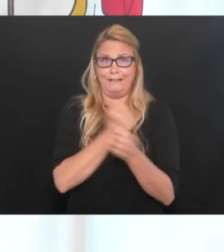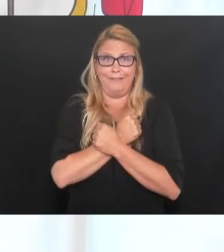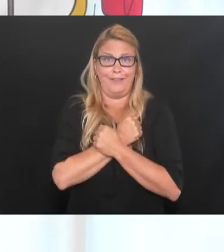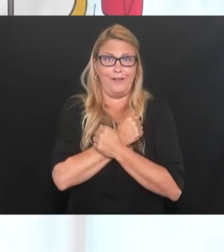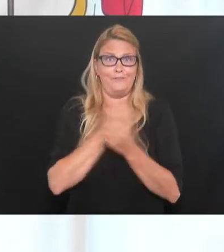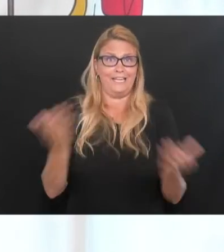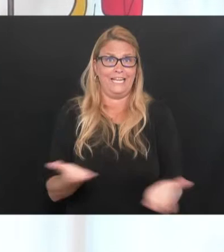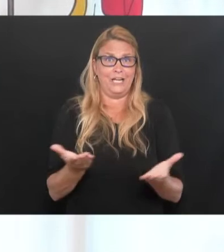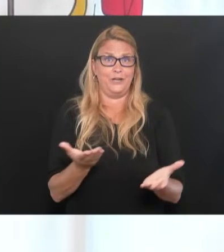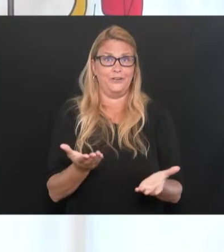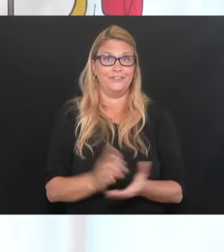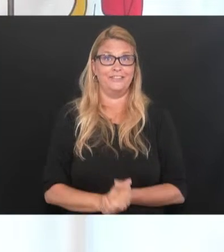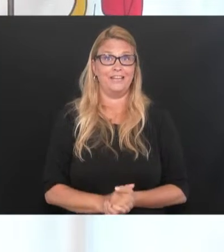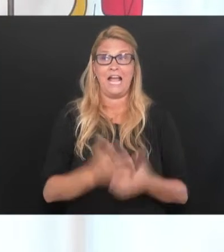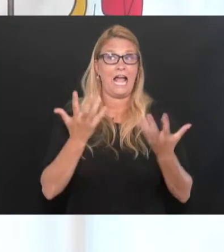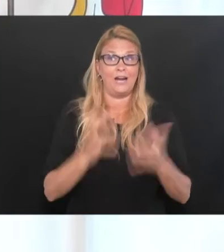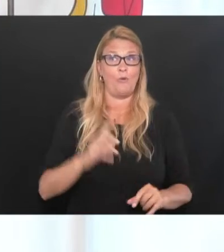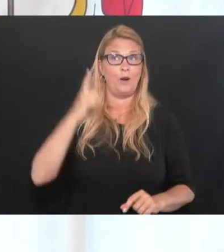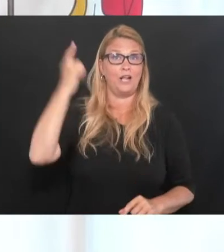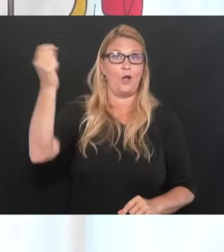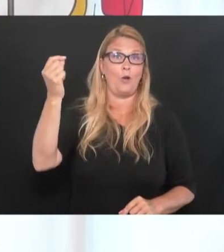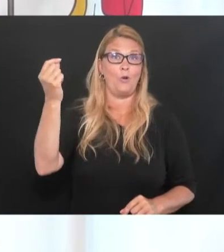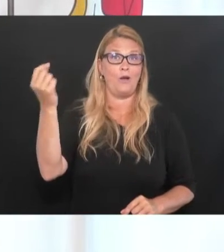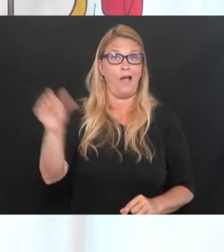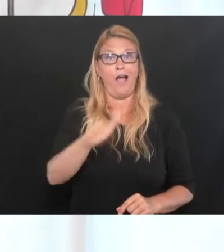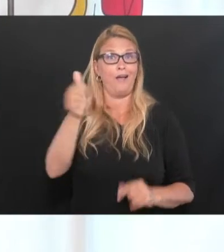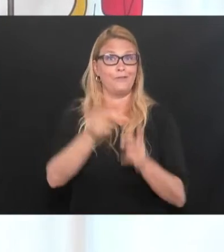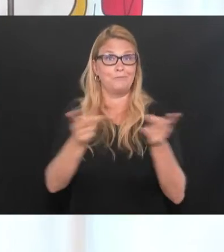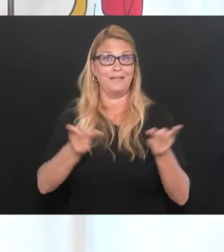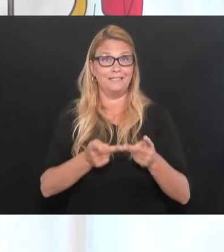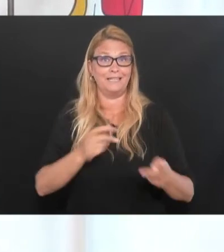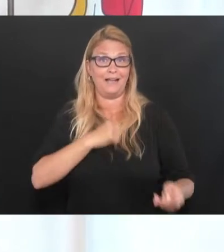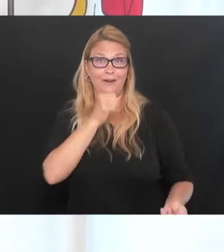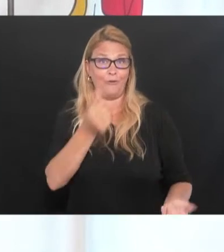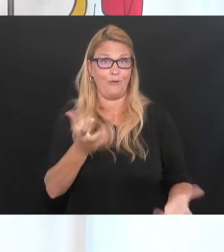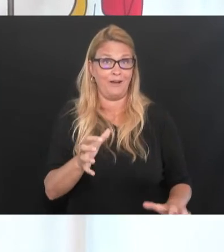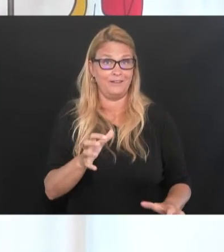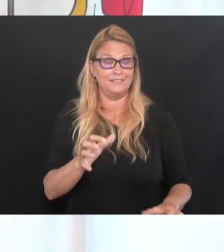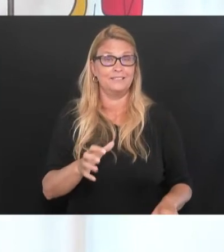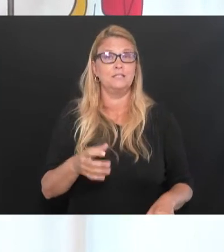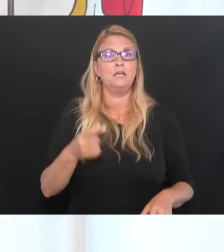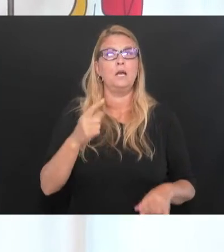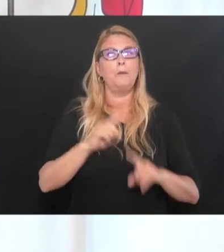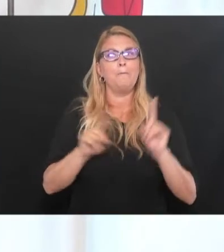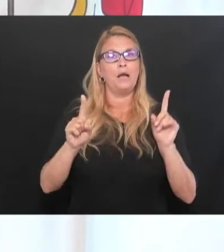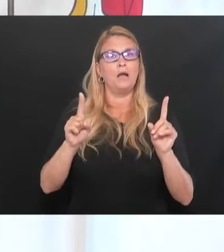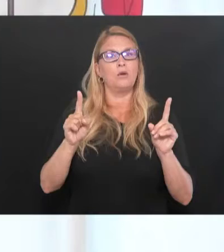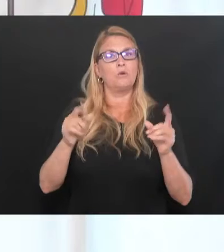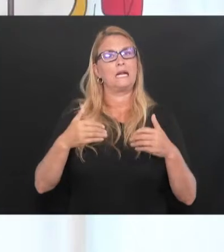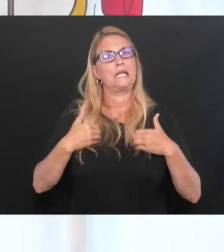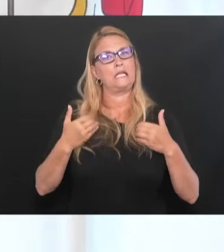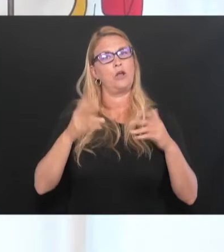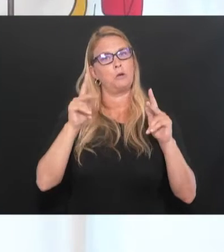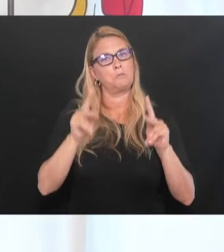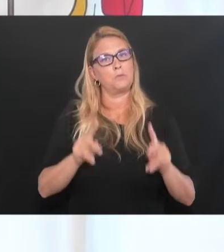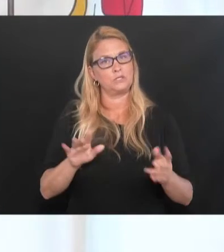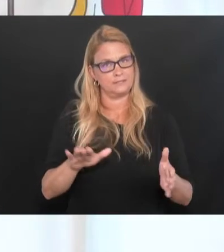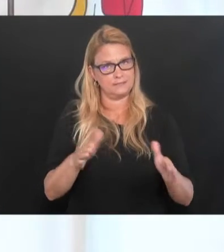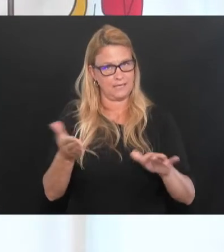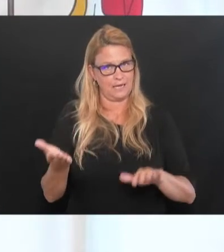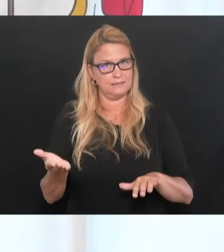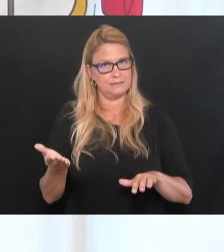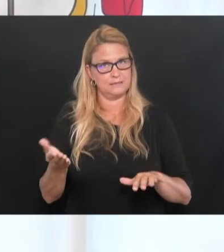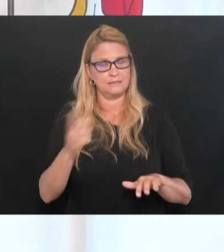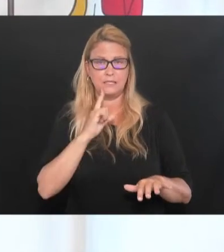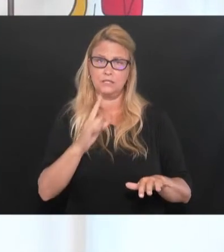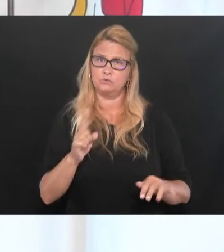go somewhere else? But really and truly, when we lose a young person, it is just so